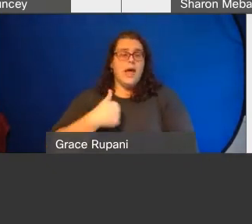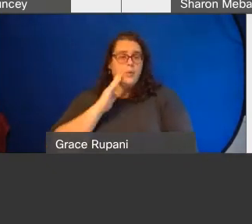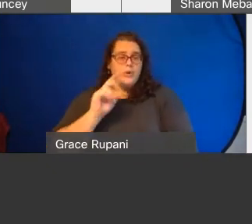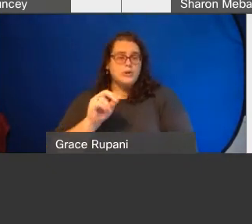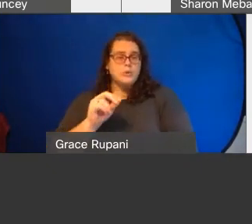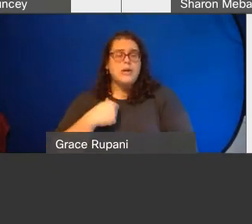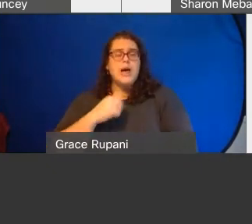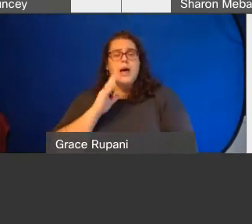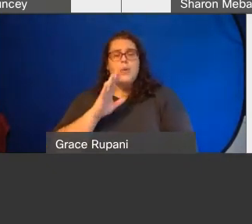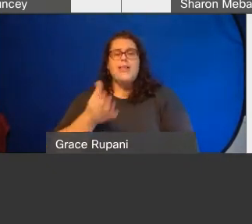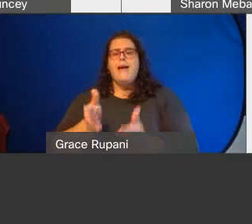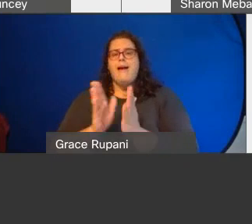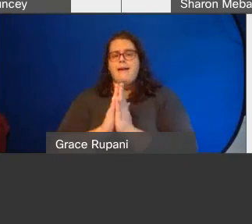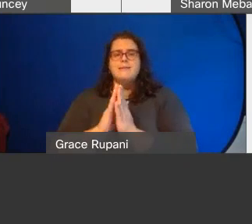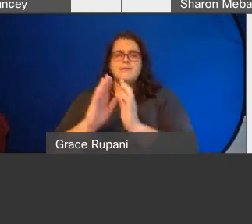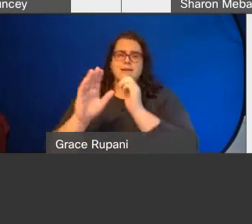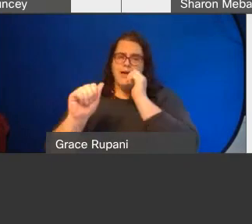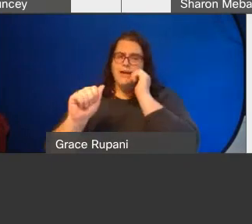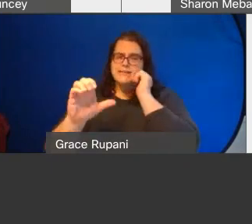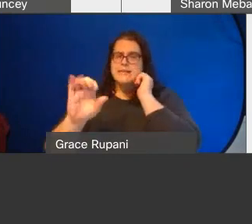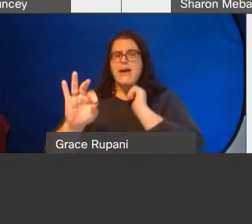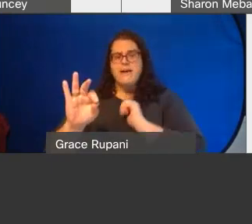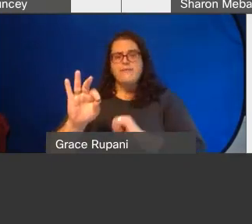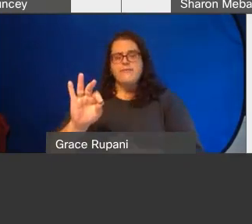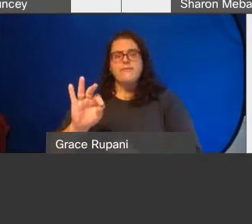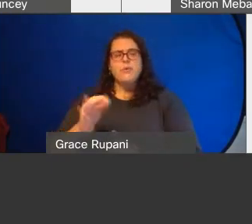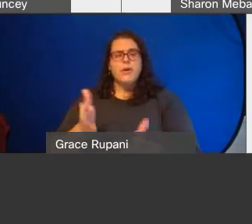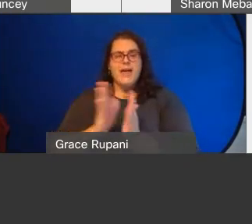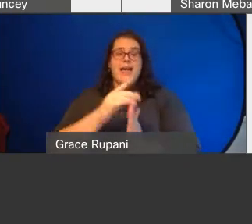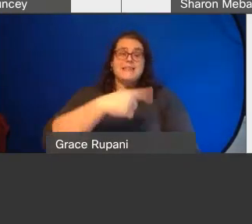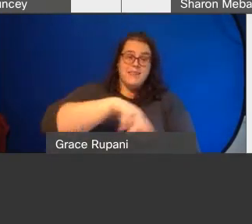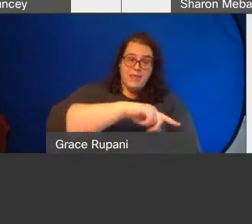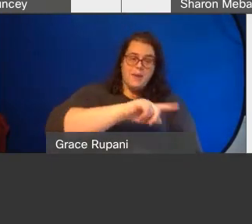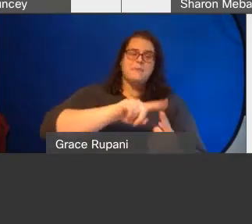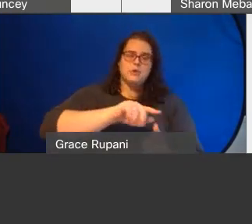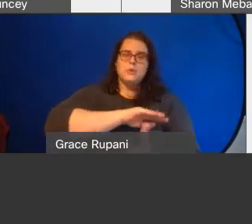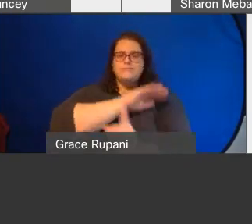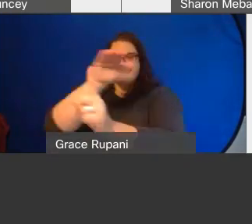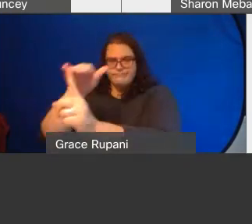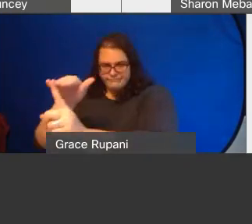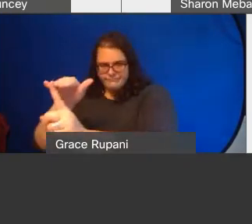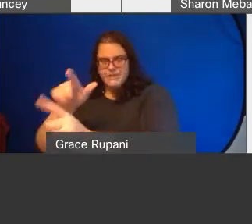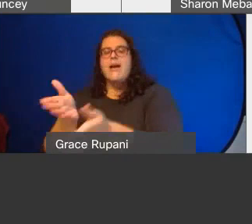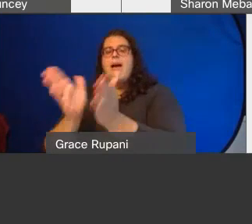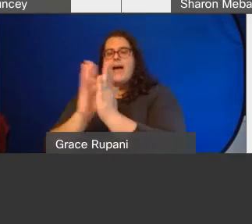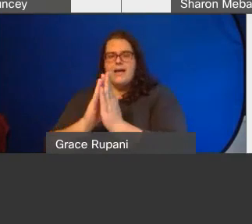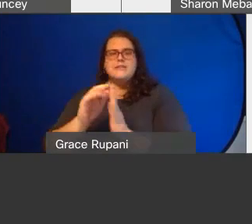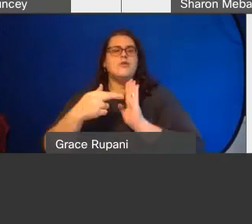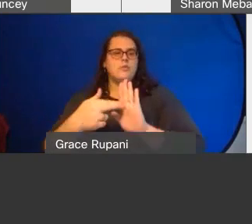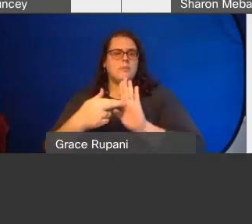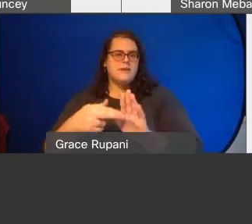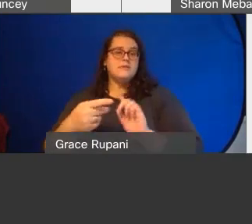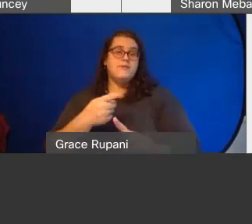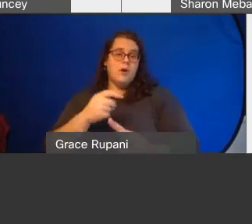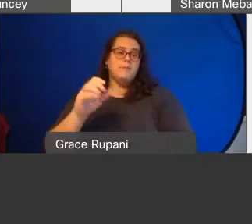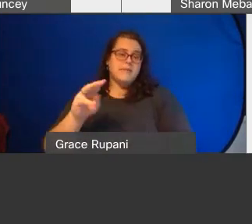to DACF to have them pose that question to the CMS representatives,